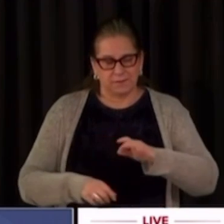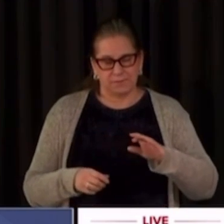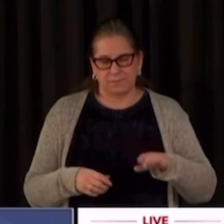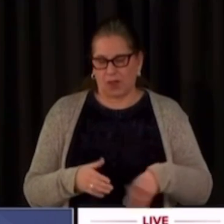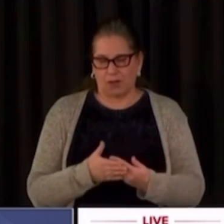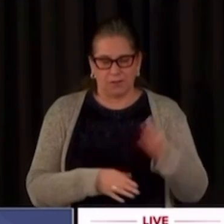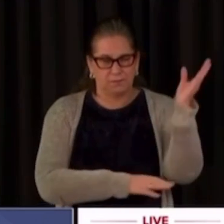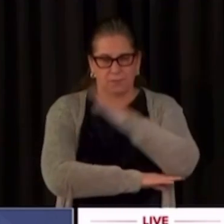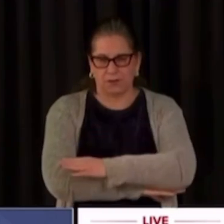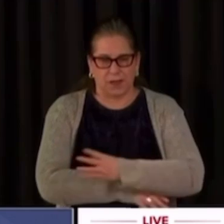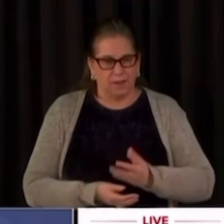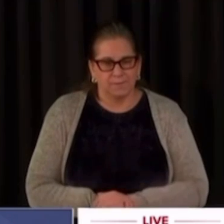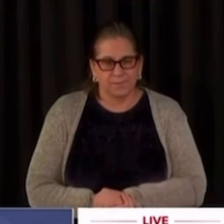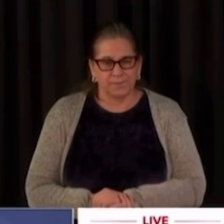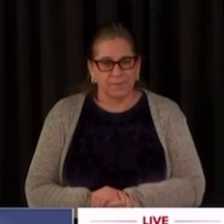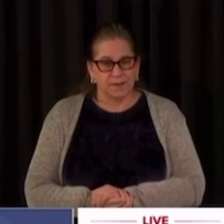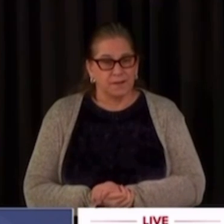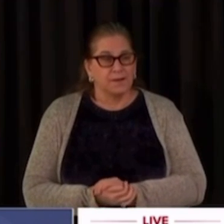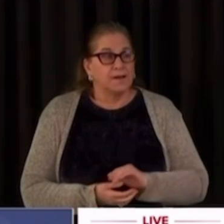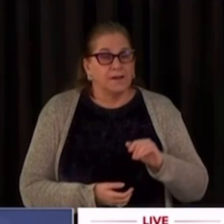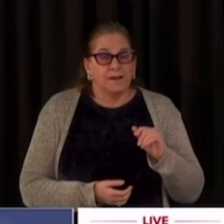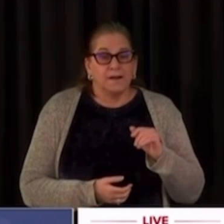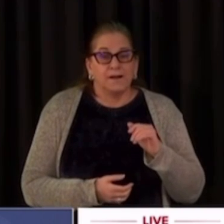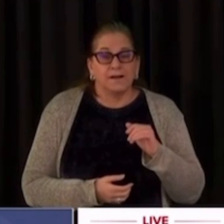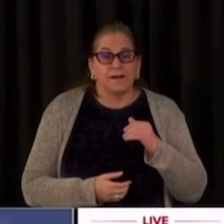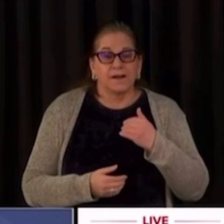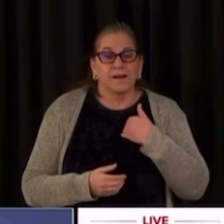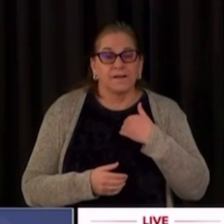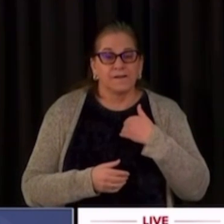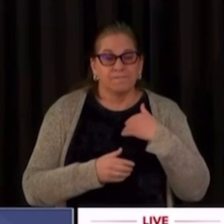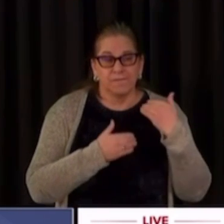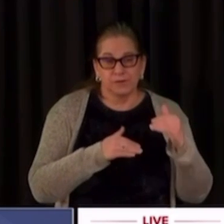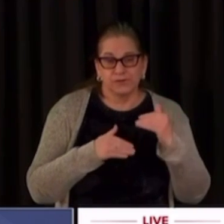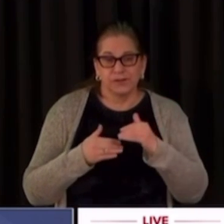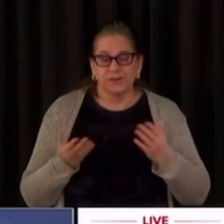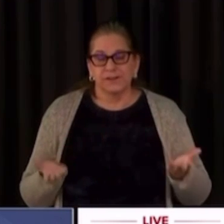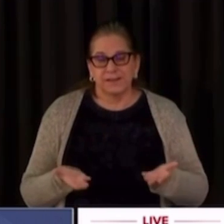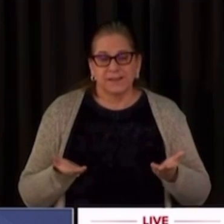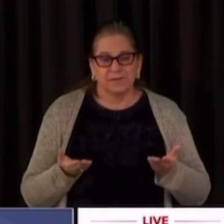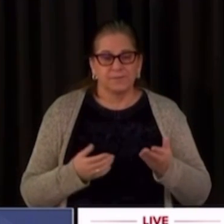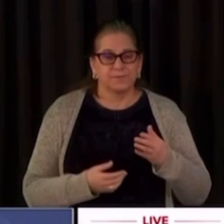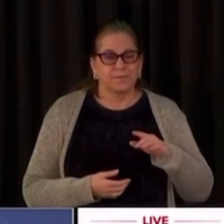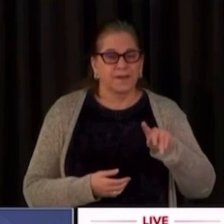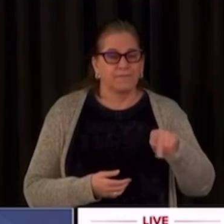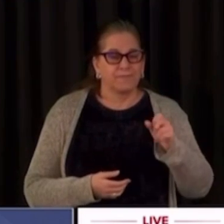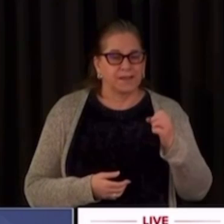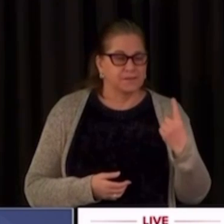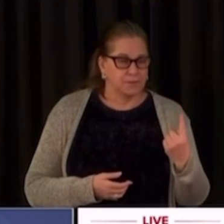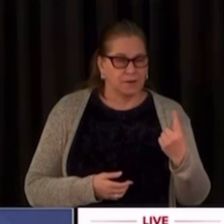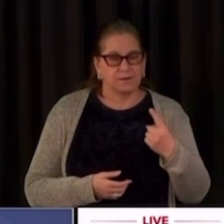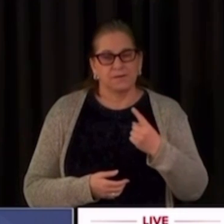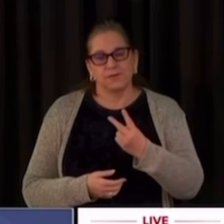of that, the district is showing you our phased approach that also includes tiers